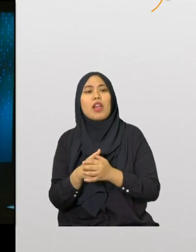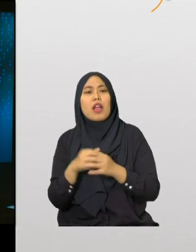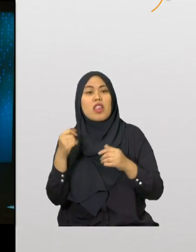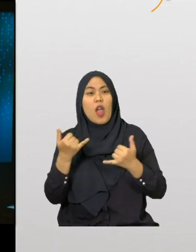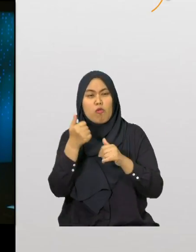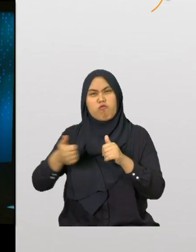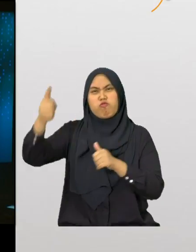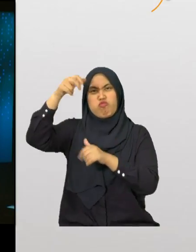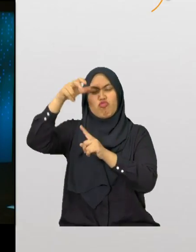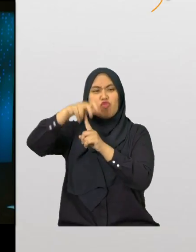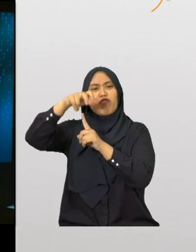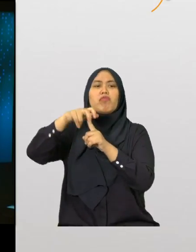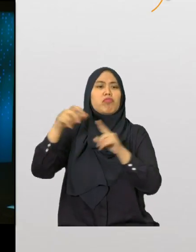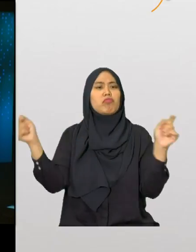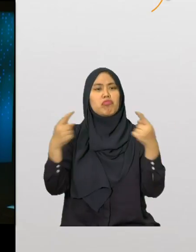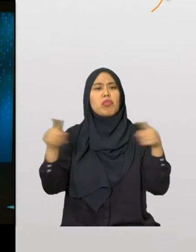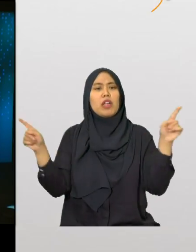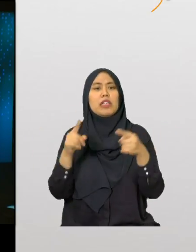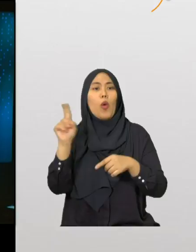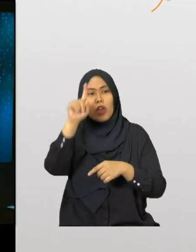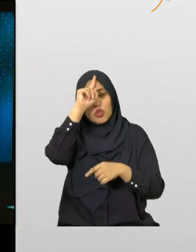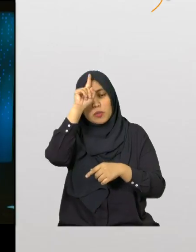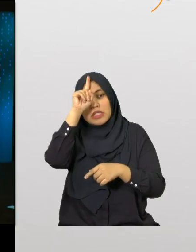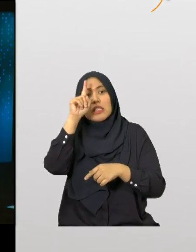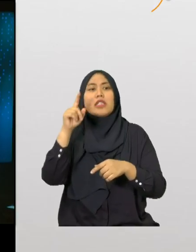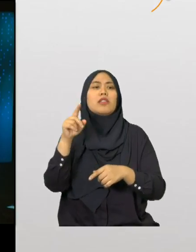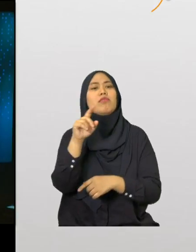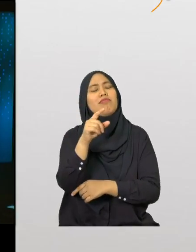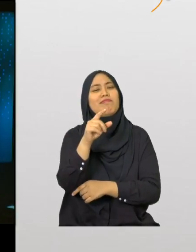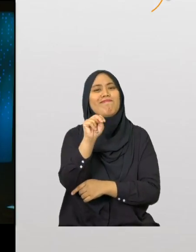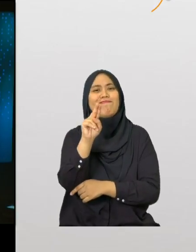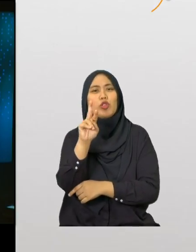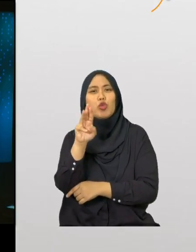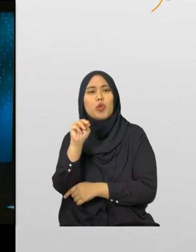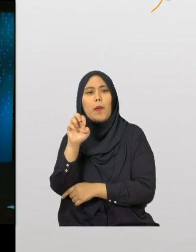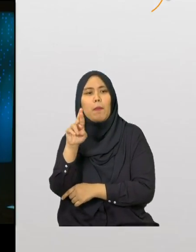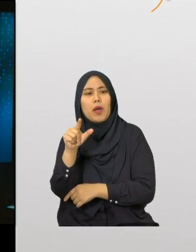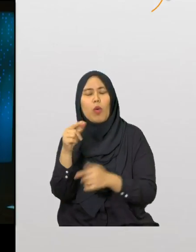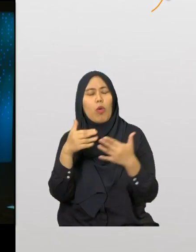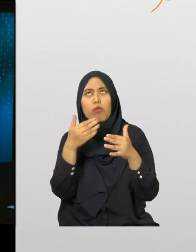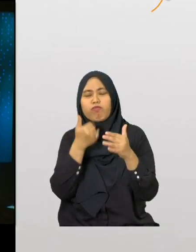conductor of the Nuremberg Symphony Orchestra in Germany, a prestigious appointment.